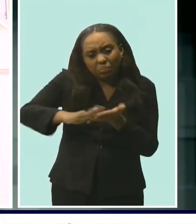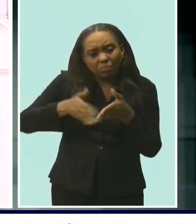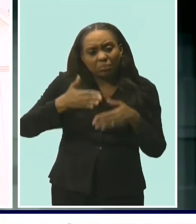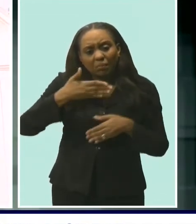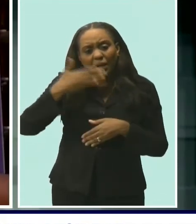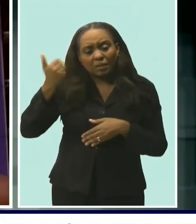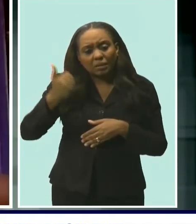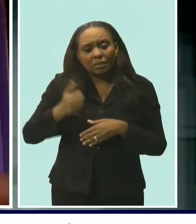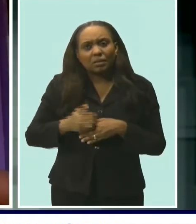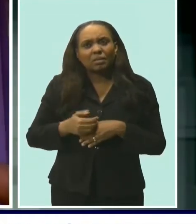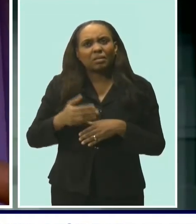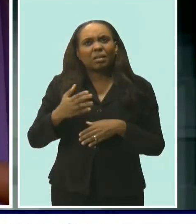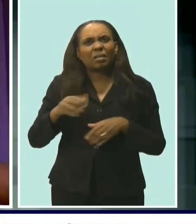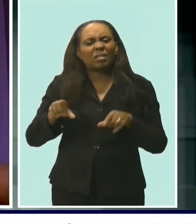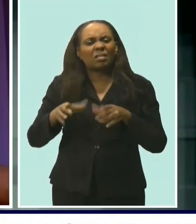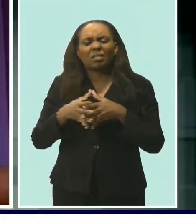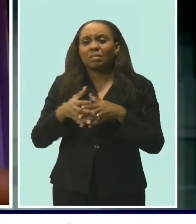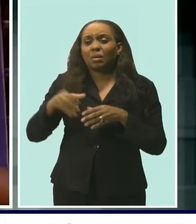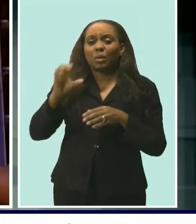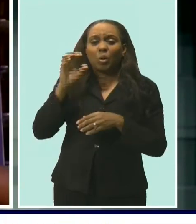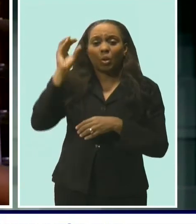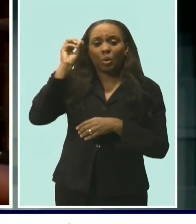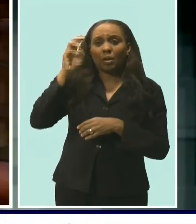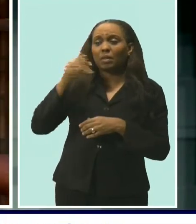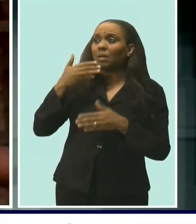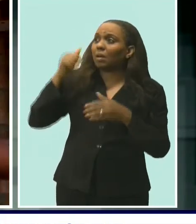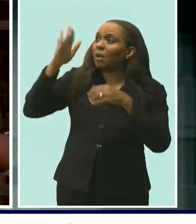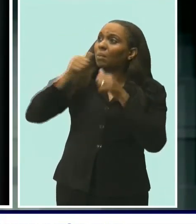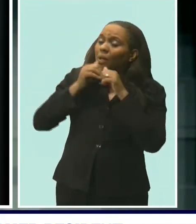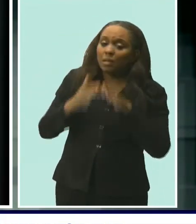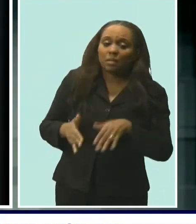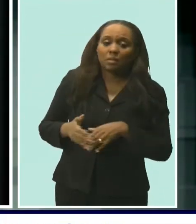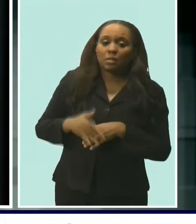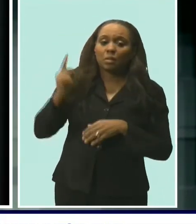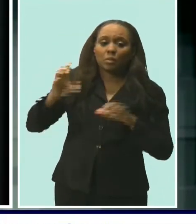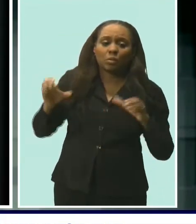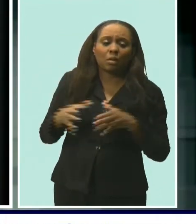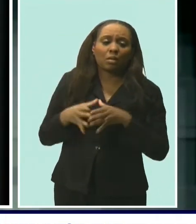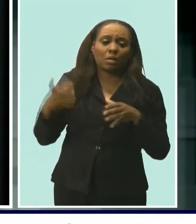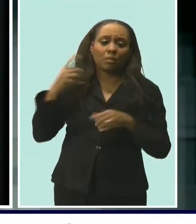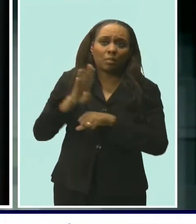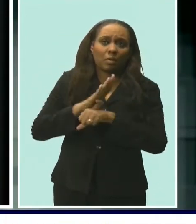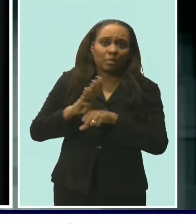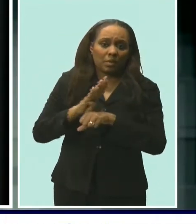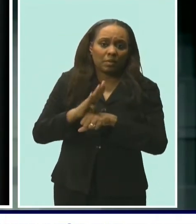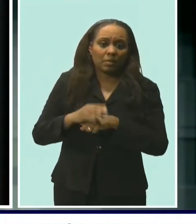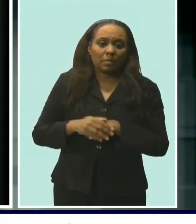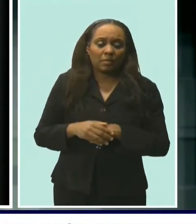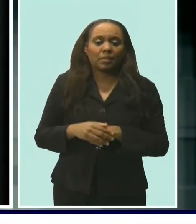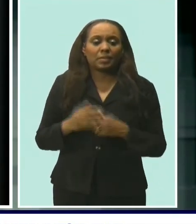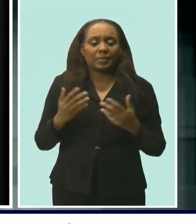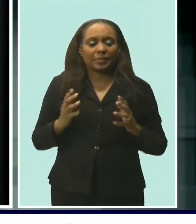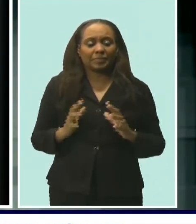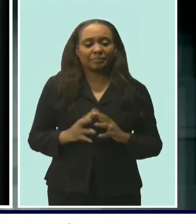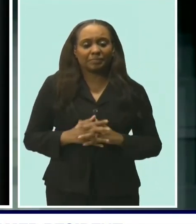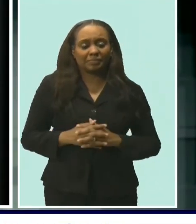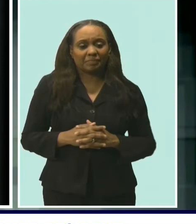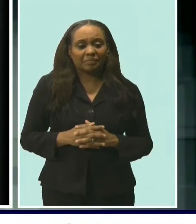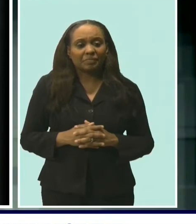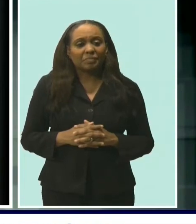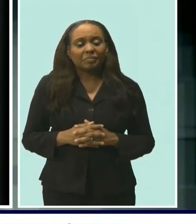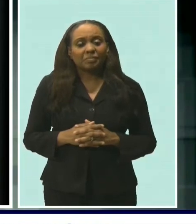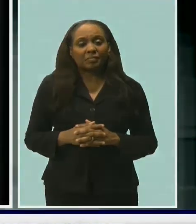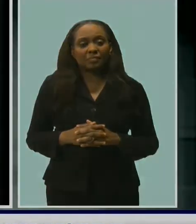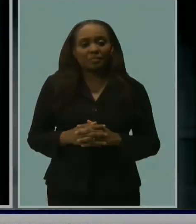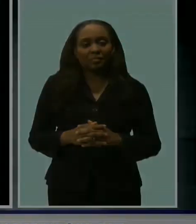Barbados on the whole. Owen, God bless you. You were great. You've done a lot for Barbados. Rianne Phillips, CBC